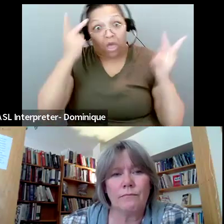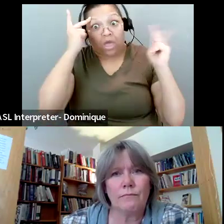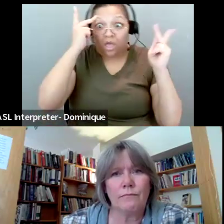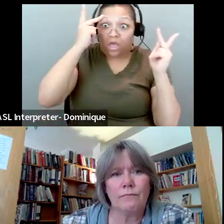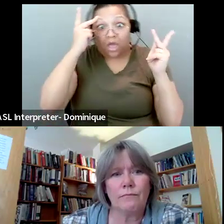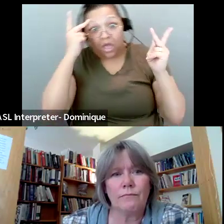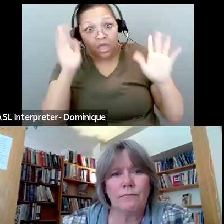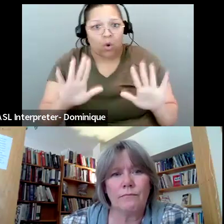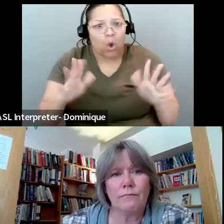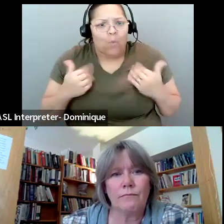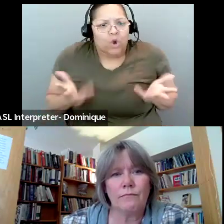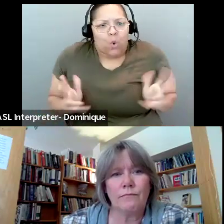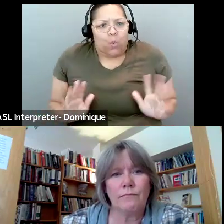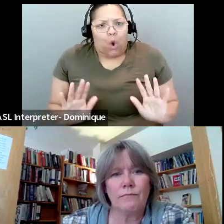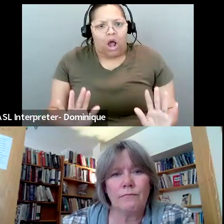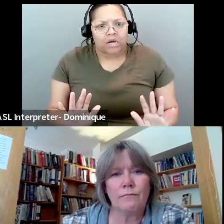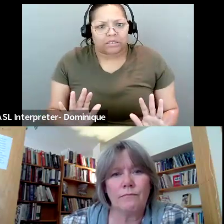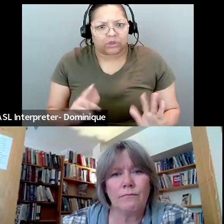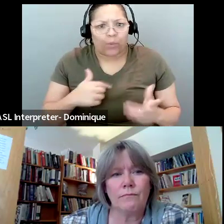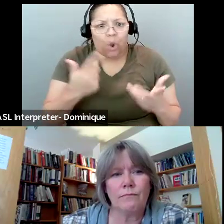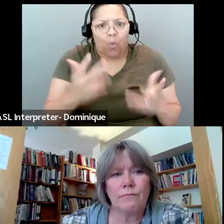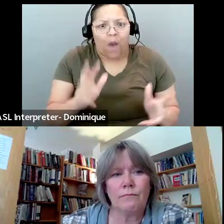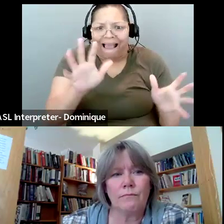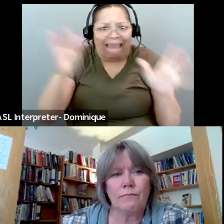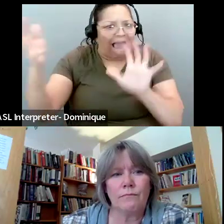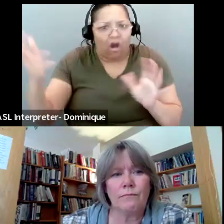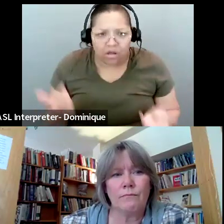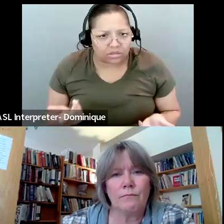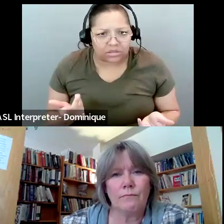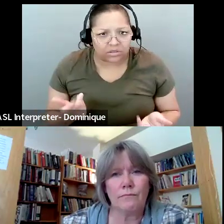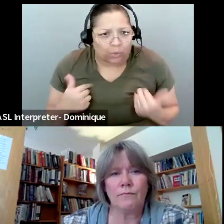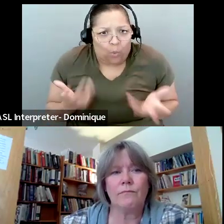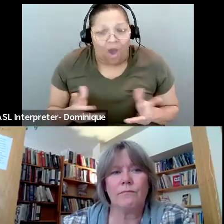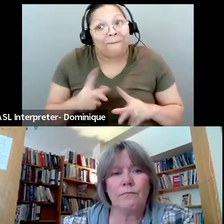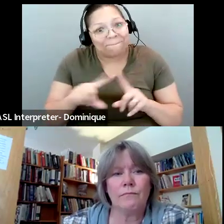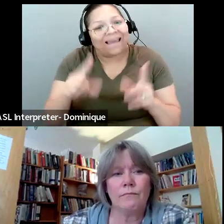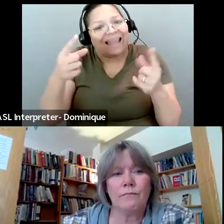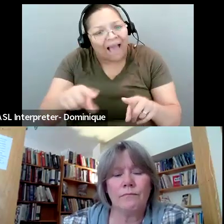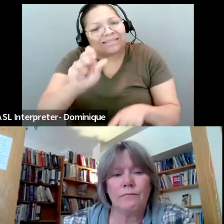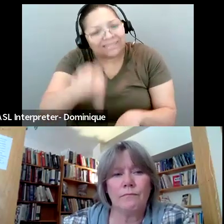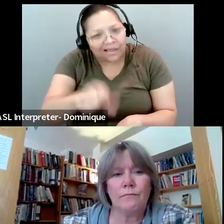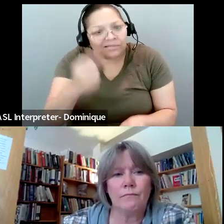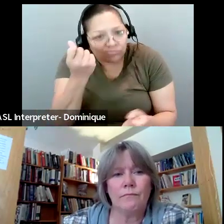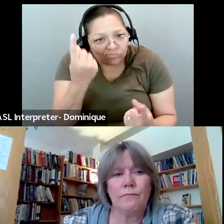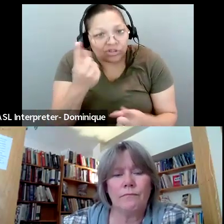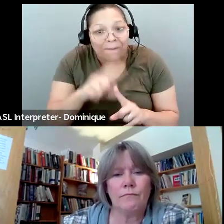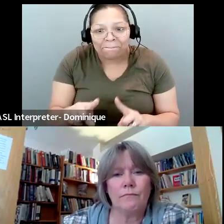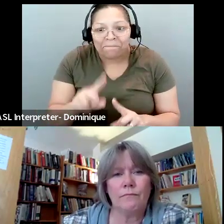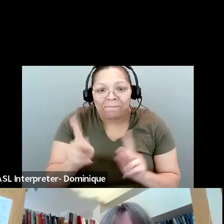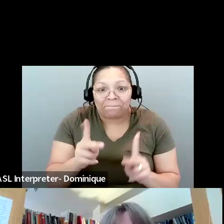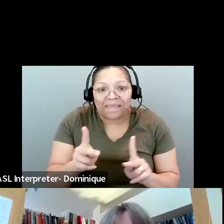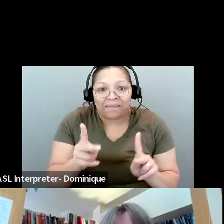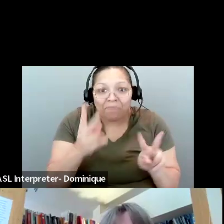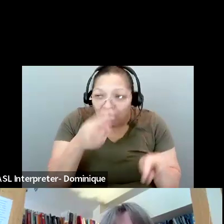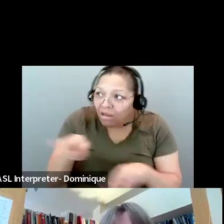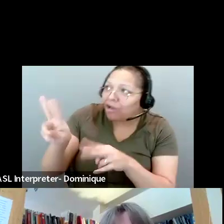we don't want is panic or chaos or anything like that. But that does happen because people have been turning to ILRU